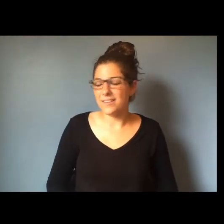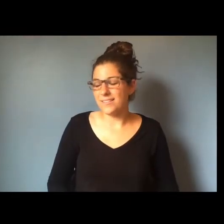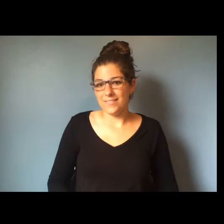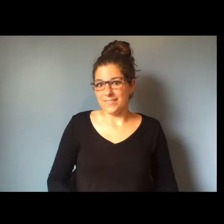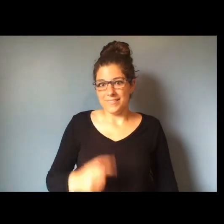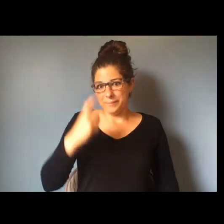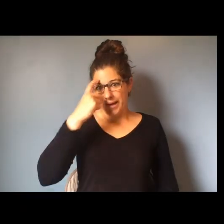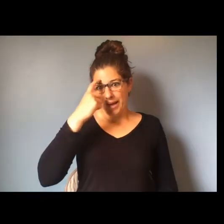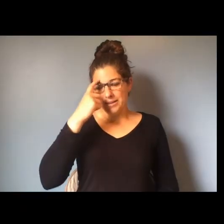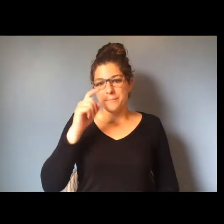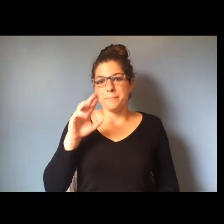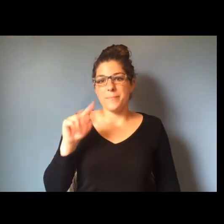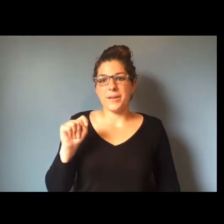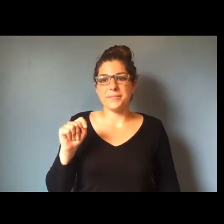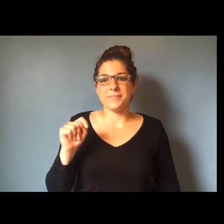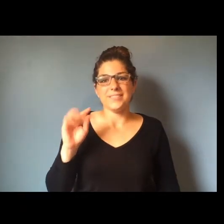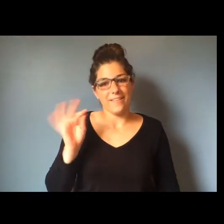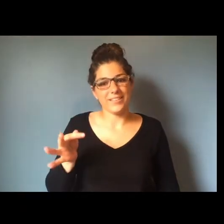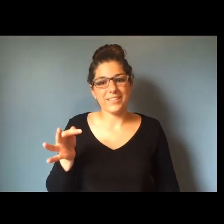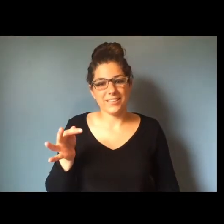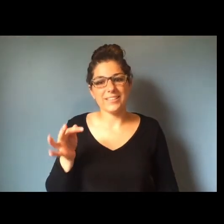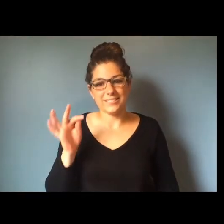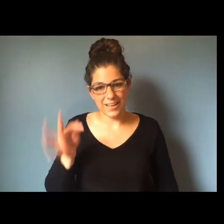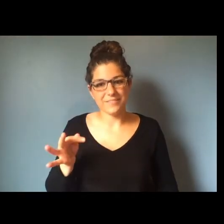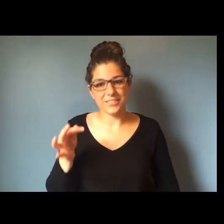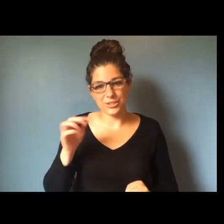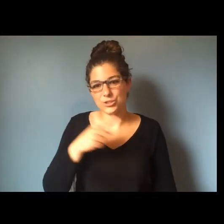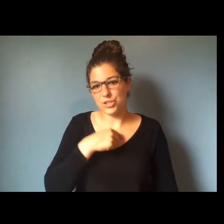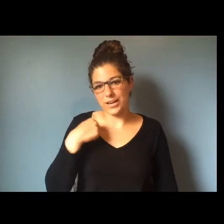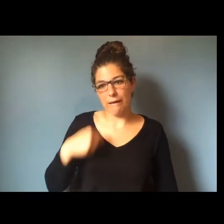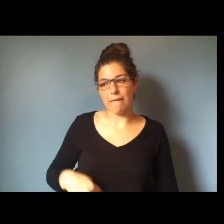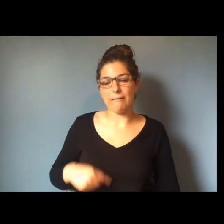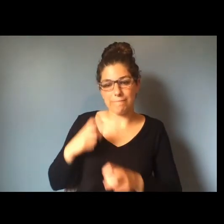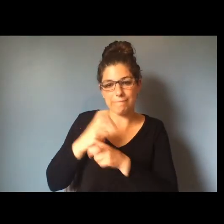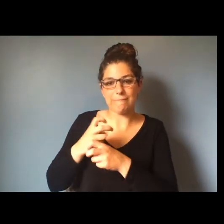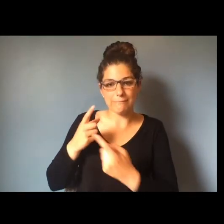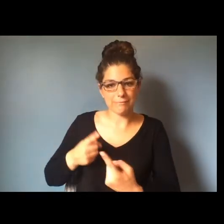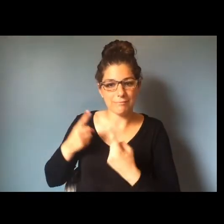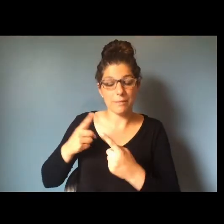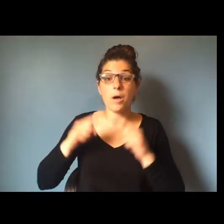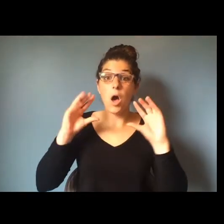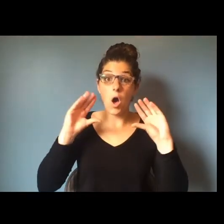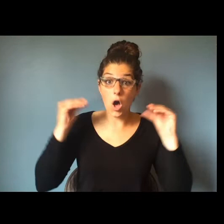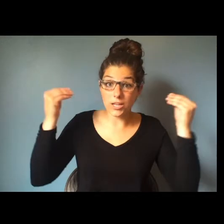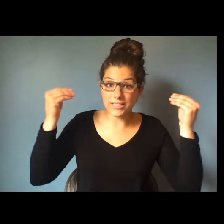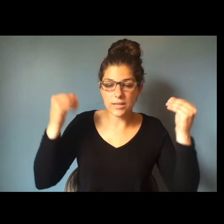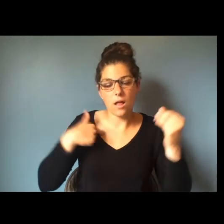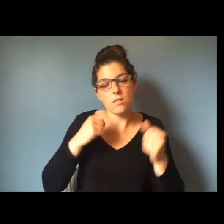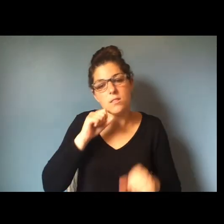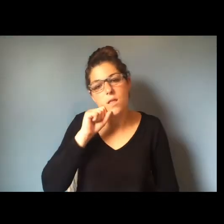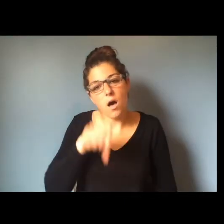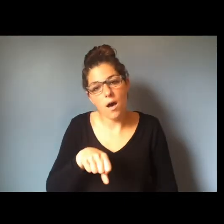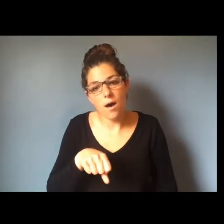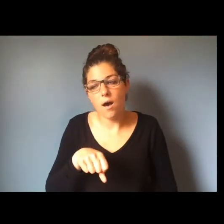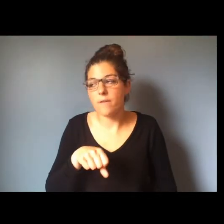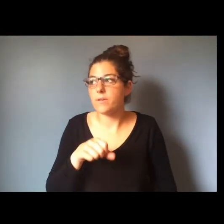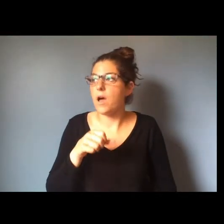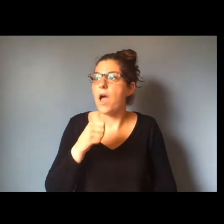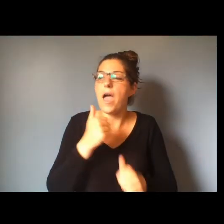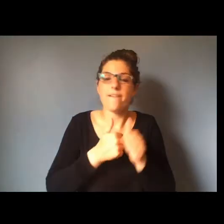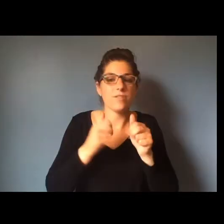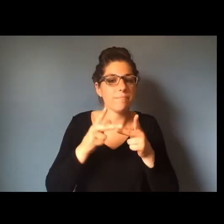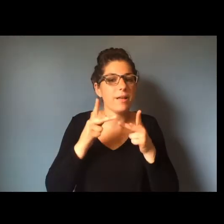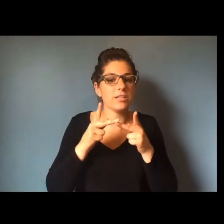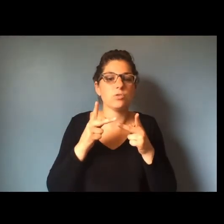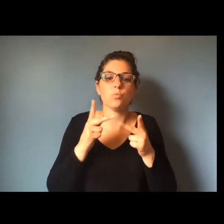mean? But definitely China. But I love Holland. I feel like everything was like made